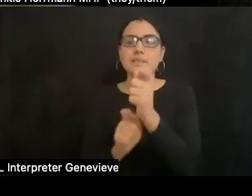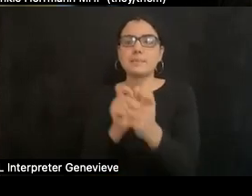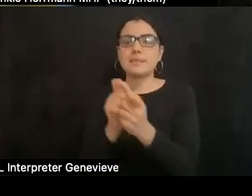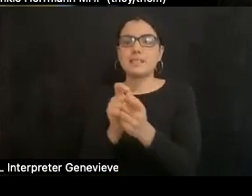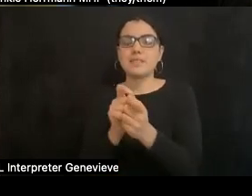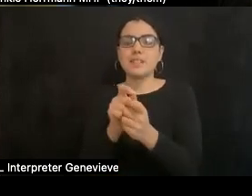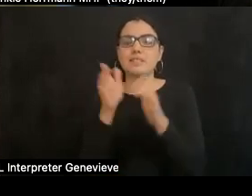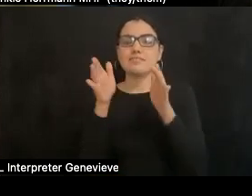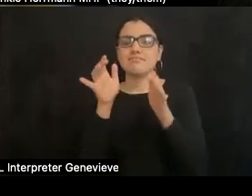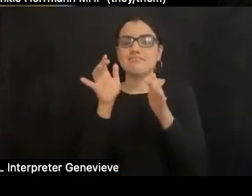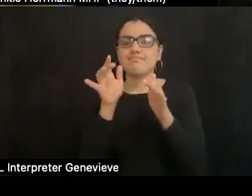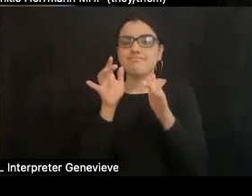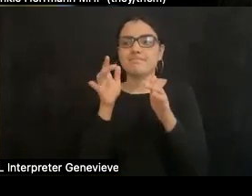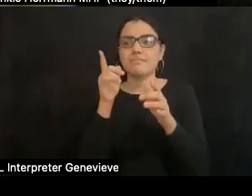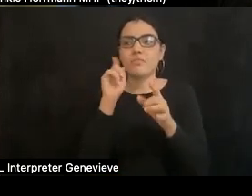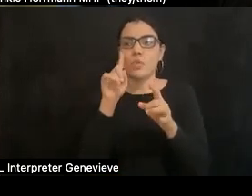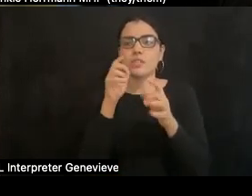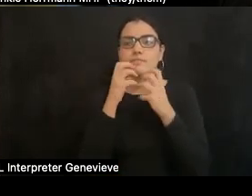care that the person needed.